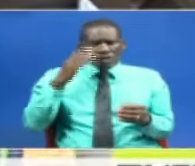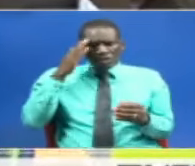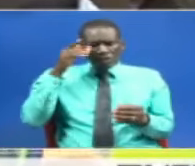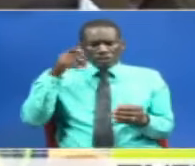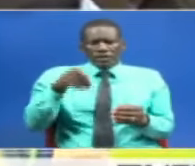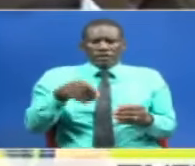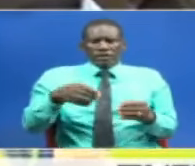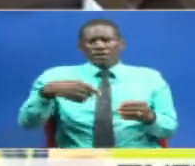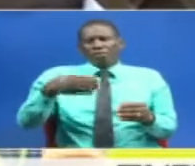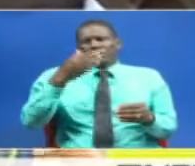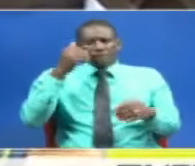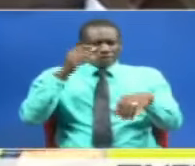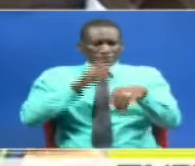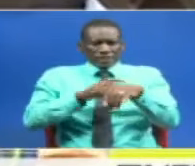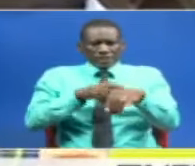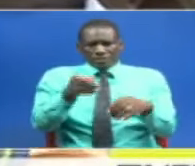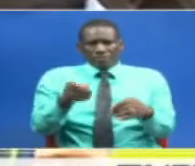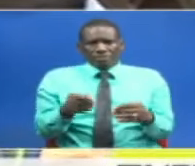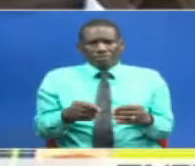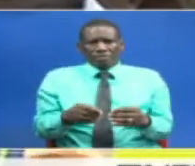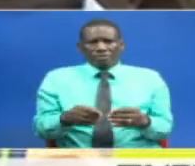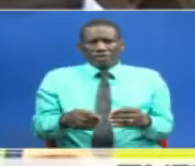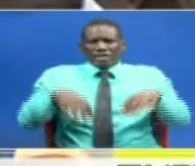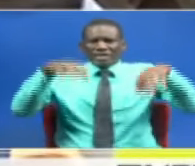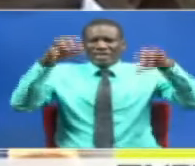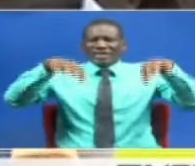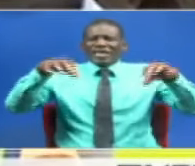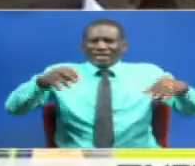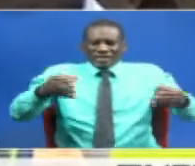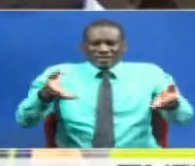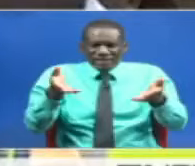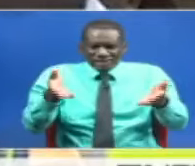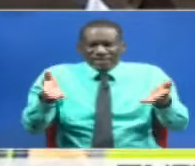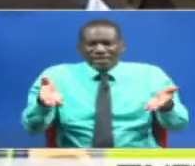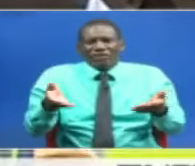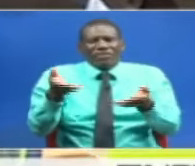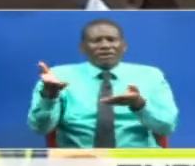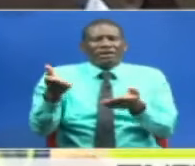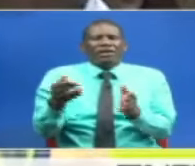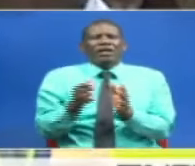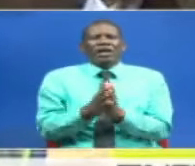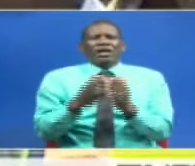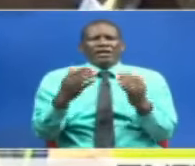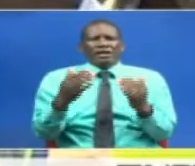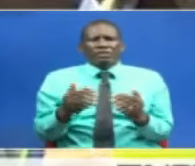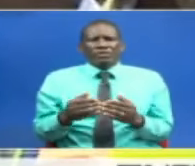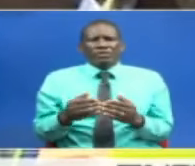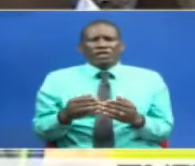timely because just the rains have just set in, and